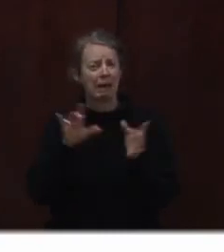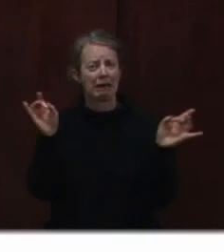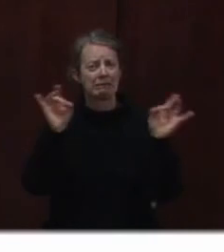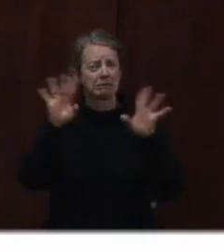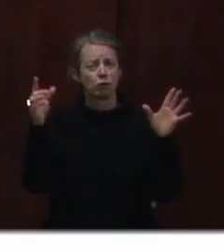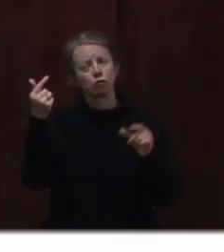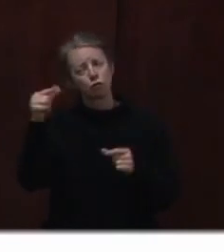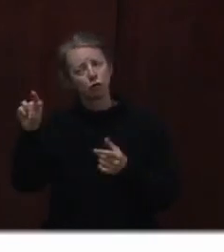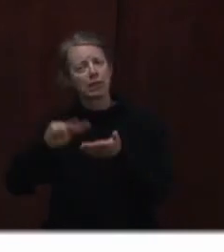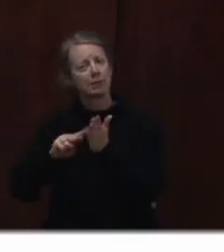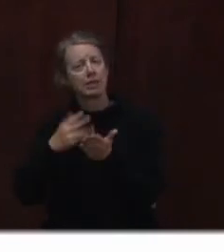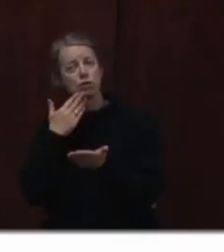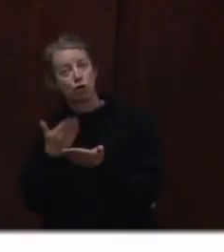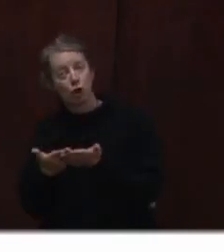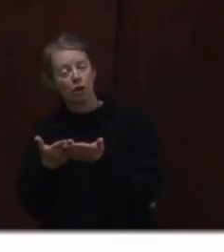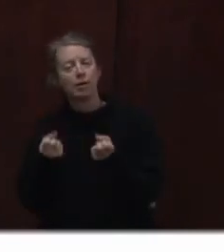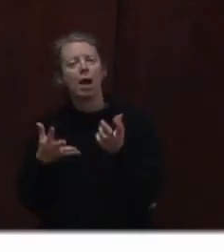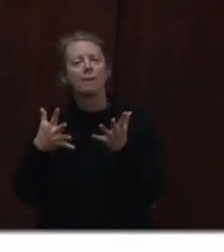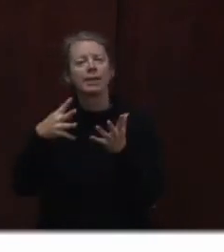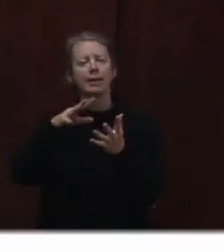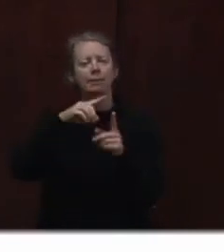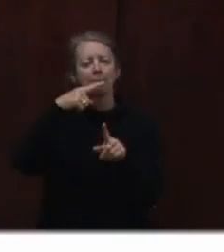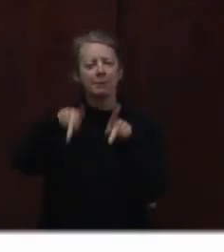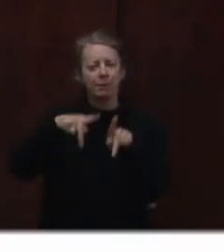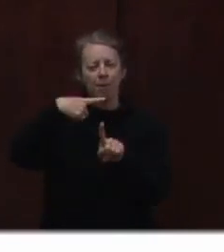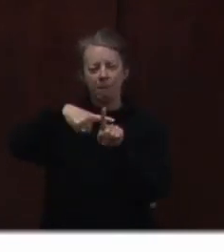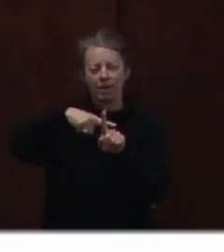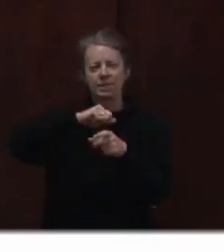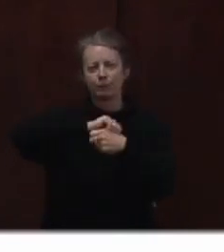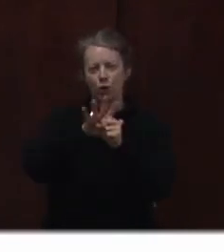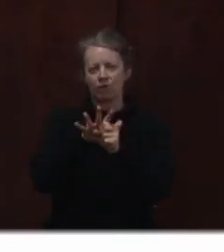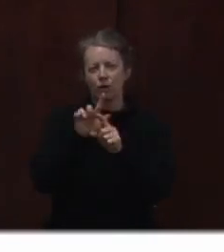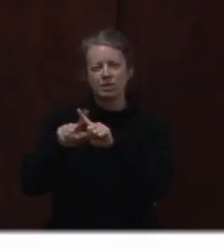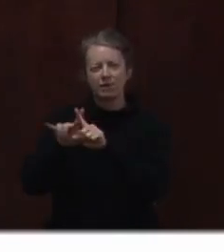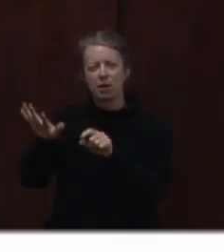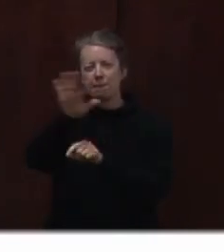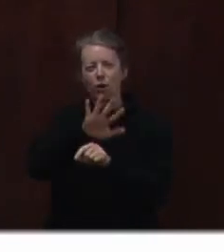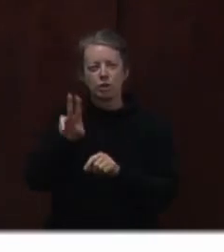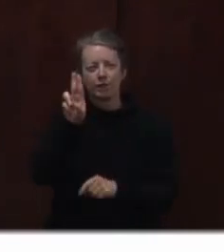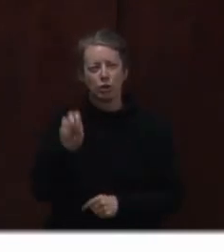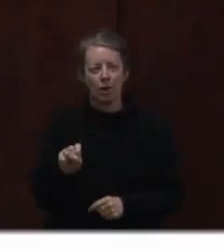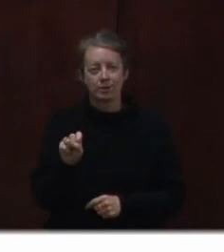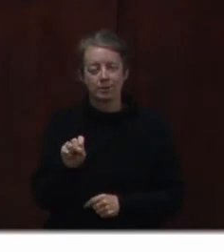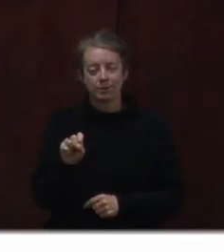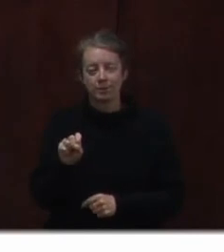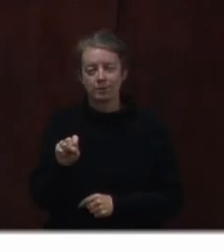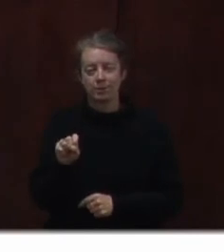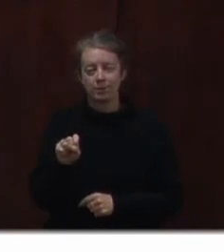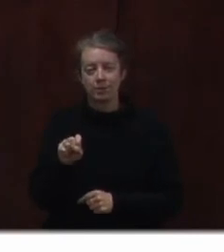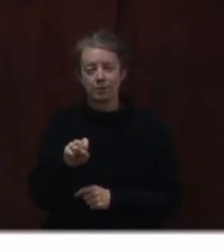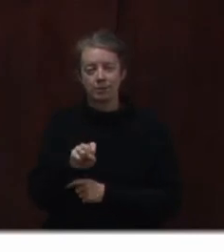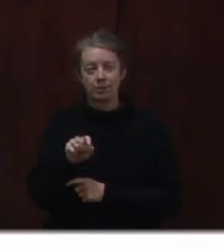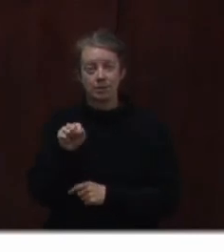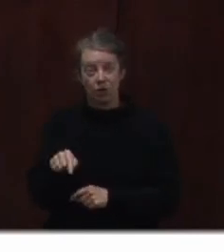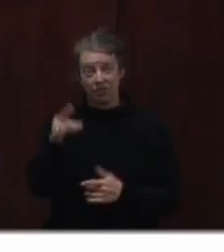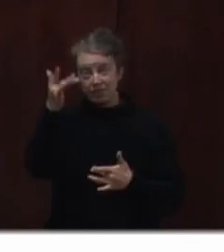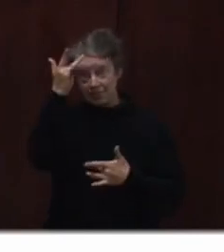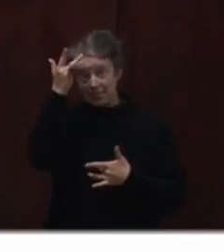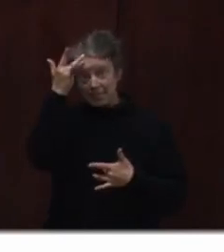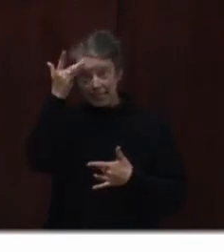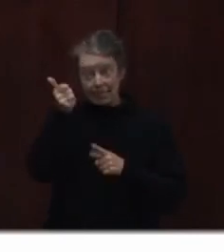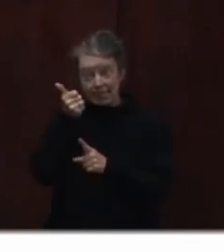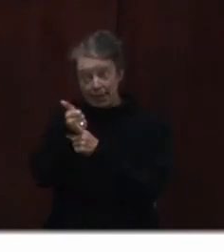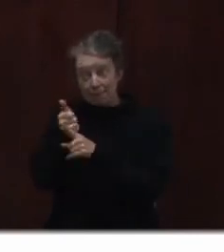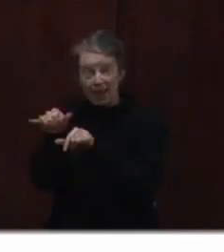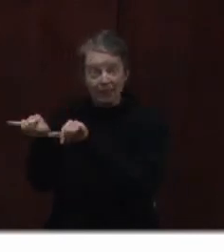of cases in different areas. And it has not been a disease which has affected us uniformly across